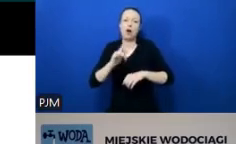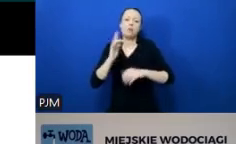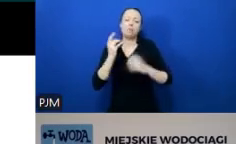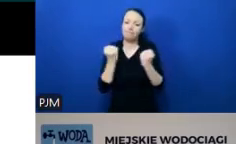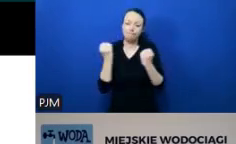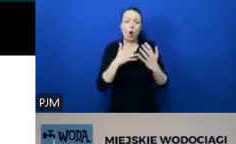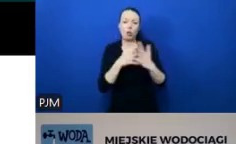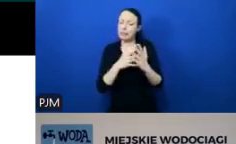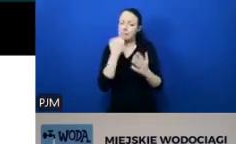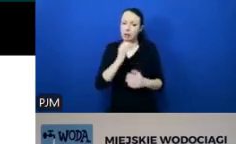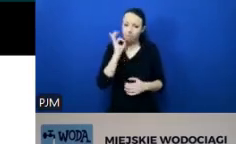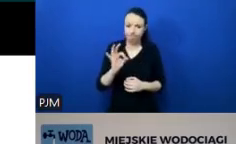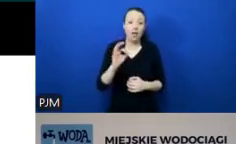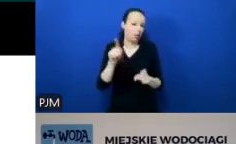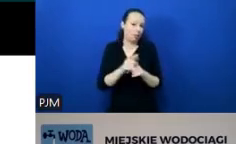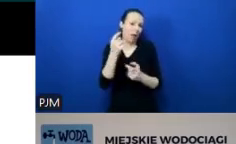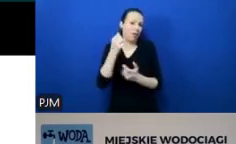receiving very good